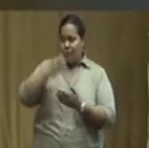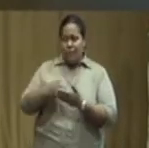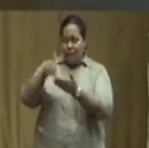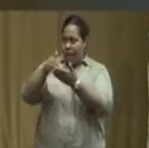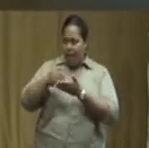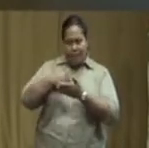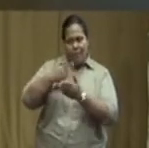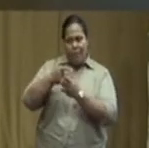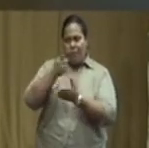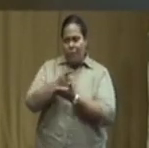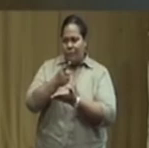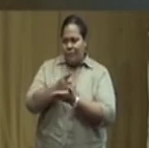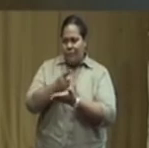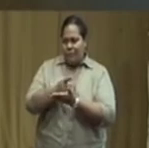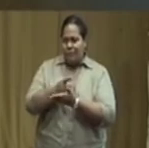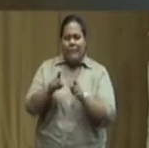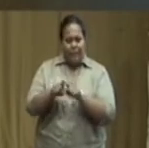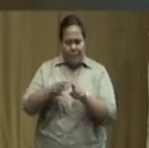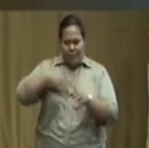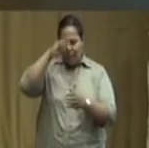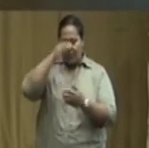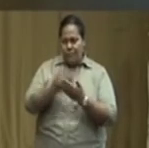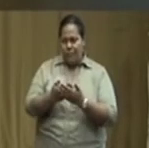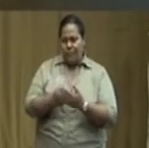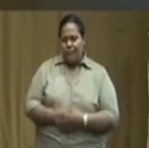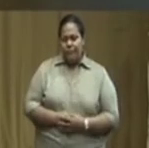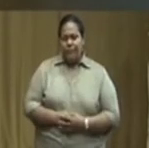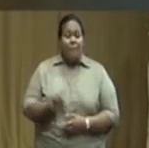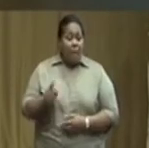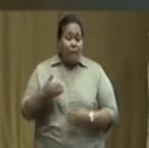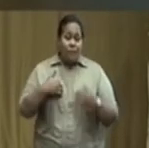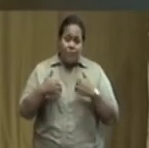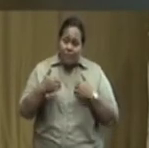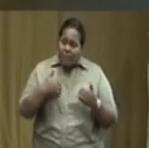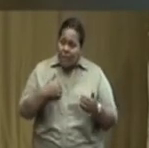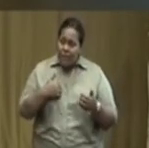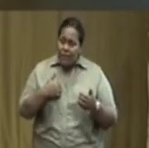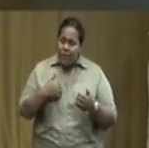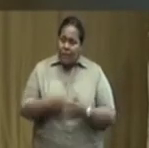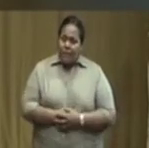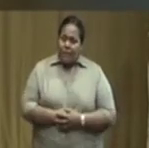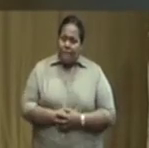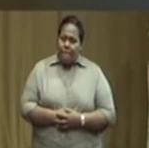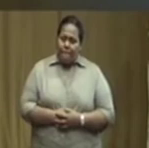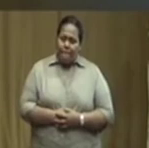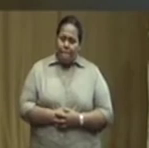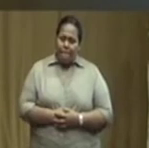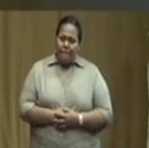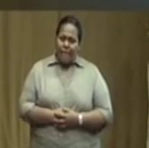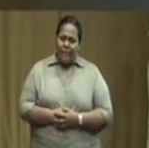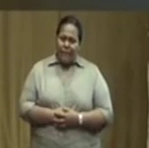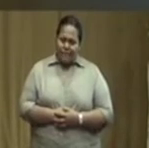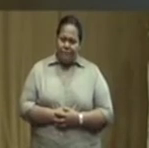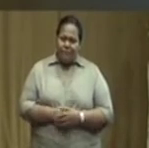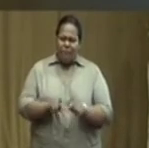me and I think for my students. At USP, most of us are for now more likely to be consumers